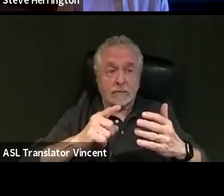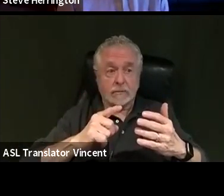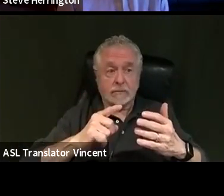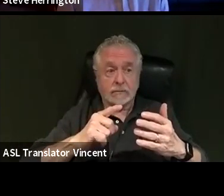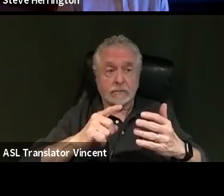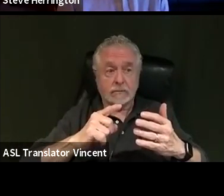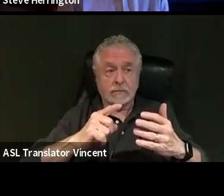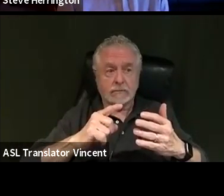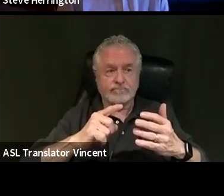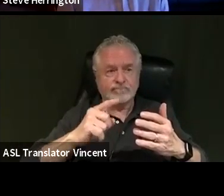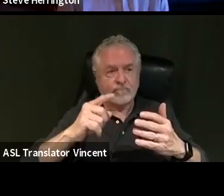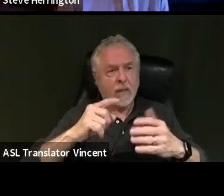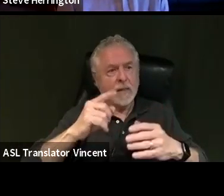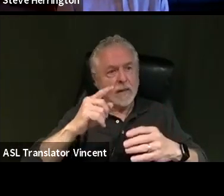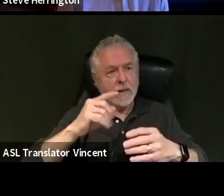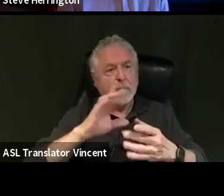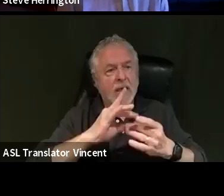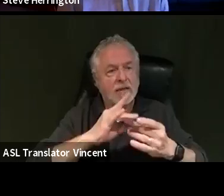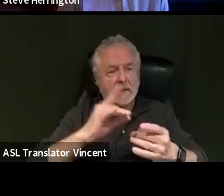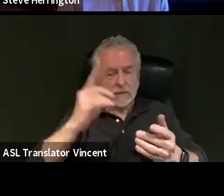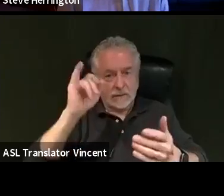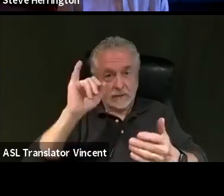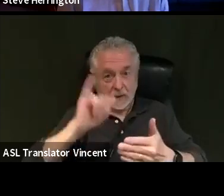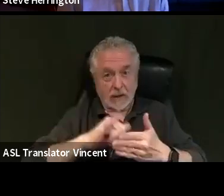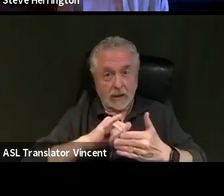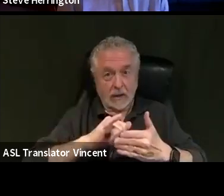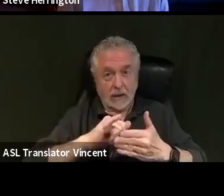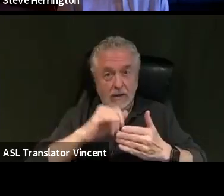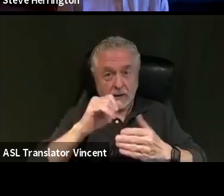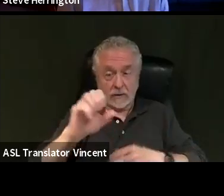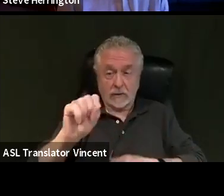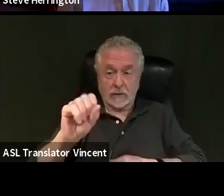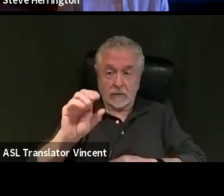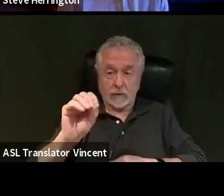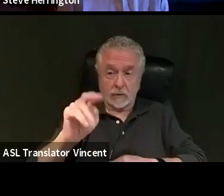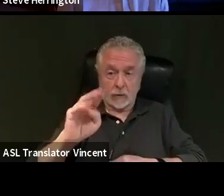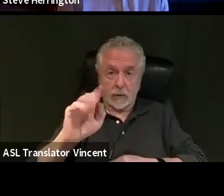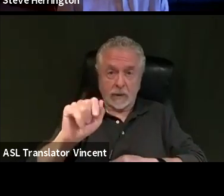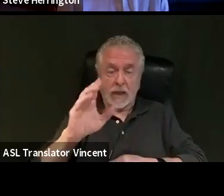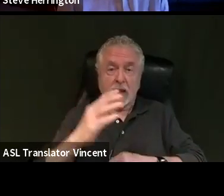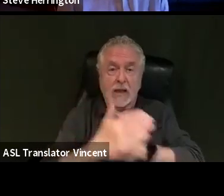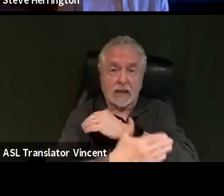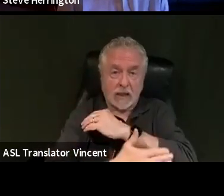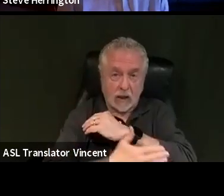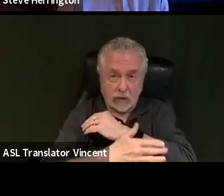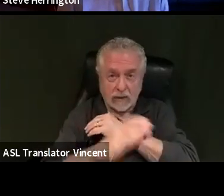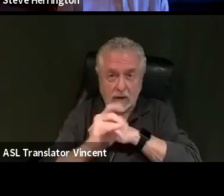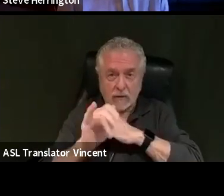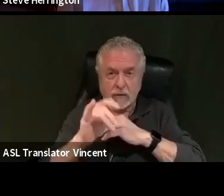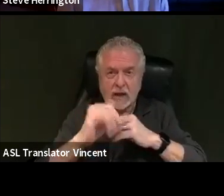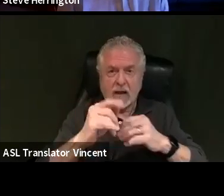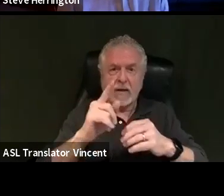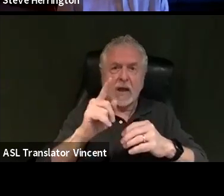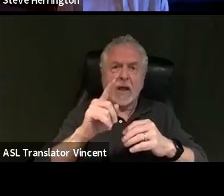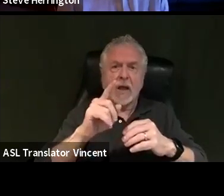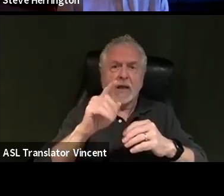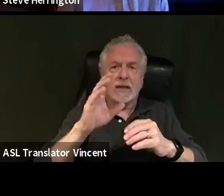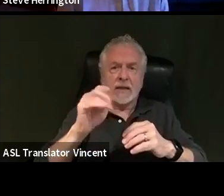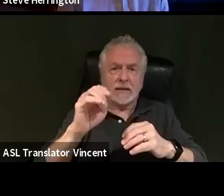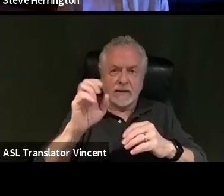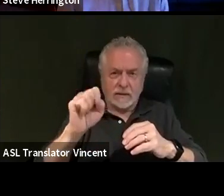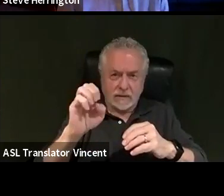the take-home message is that in Sonoma County, we have had some 100-some cases in